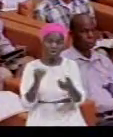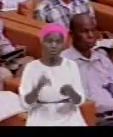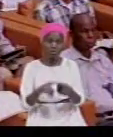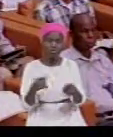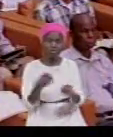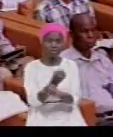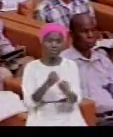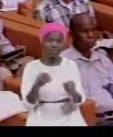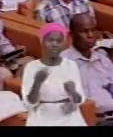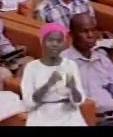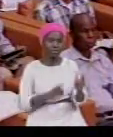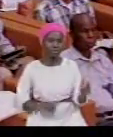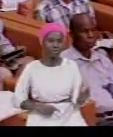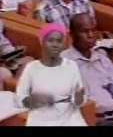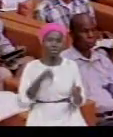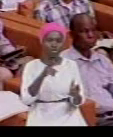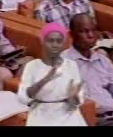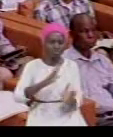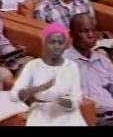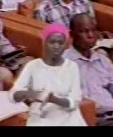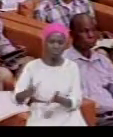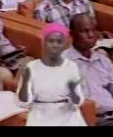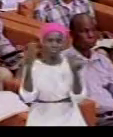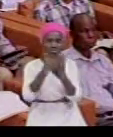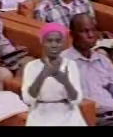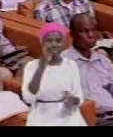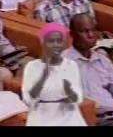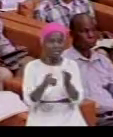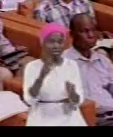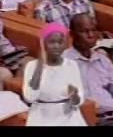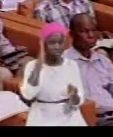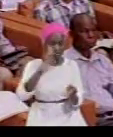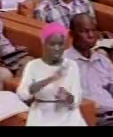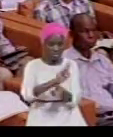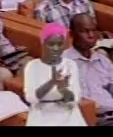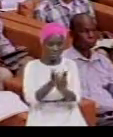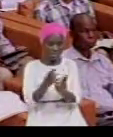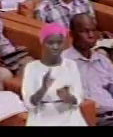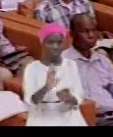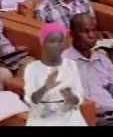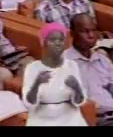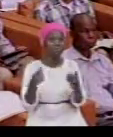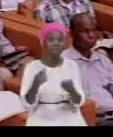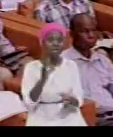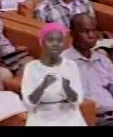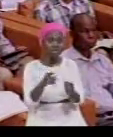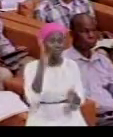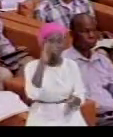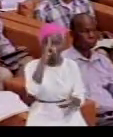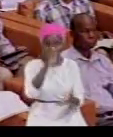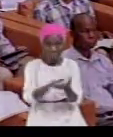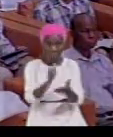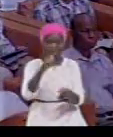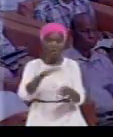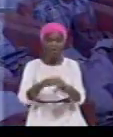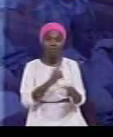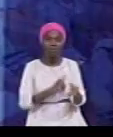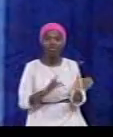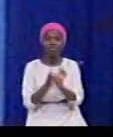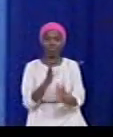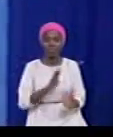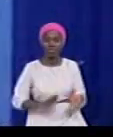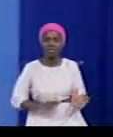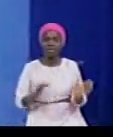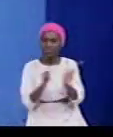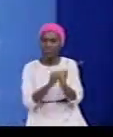leave darkness, if you depart from your sin, if you repent of your sin, if you believe on the Lord Jesus Christ, that